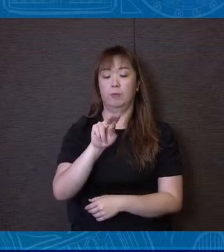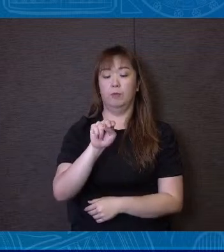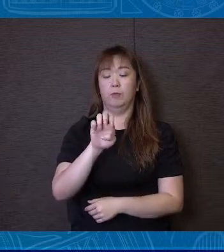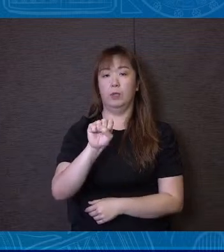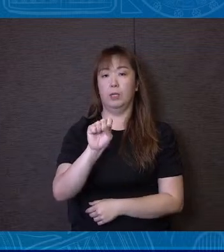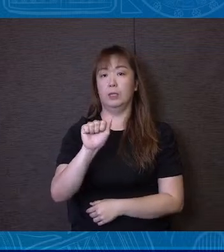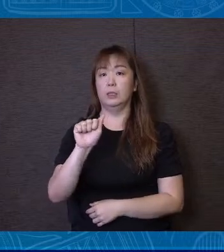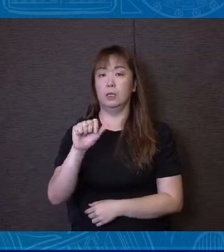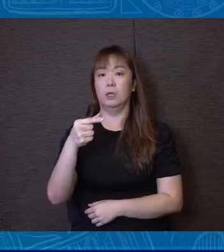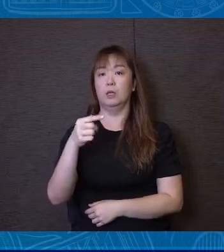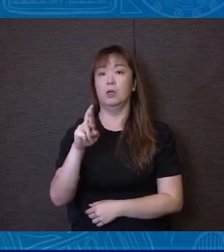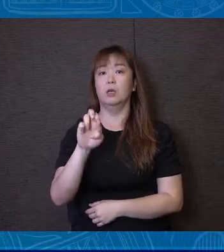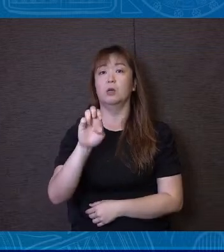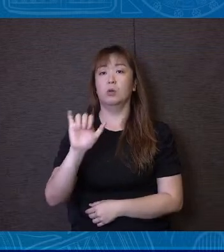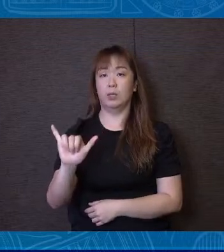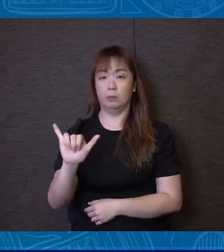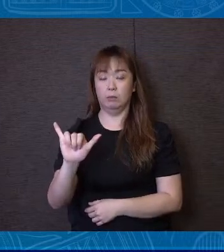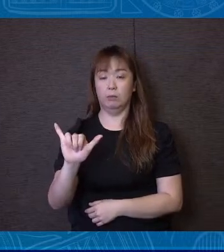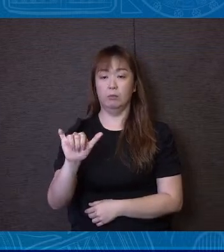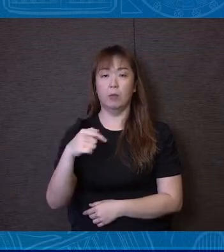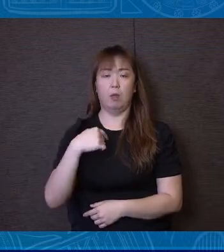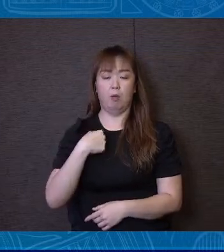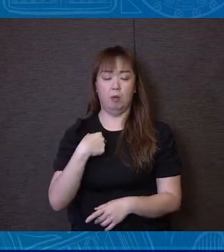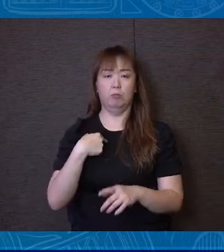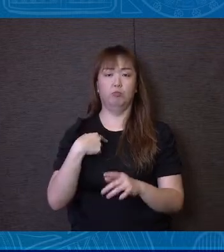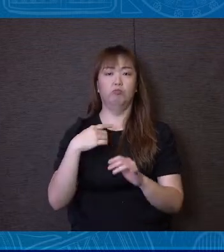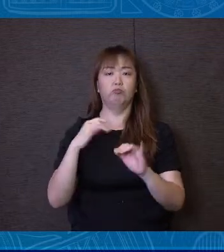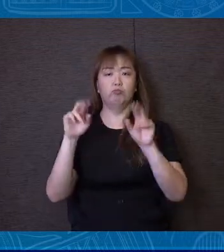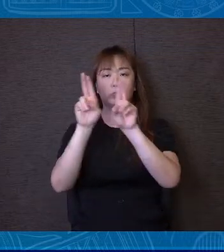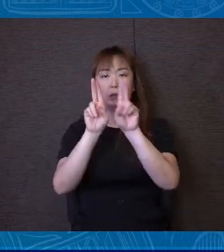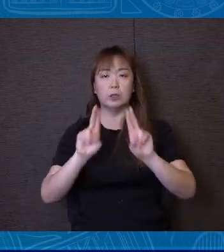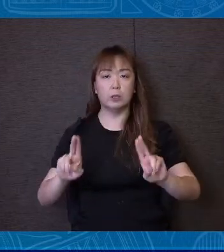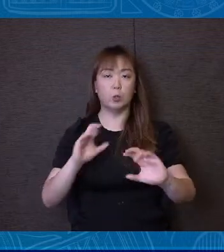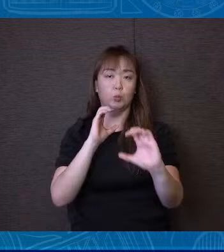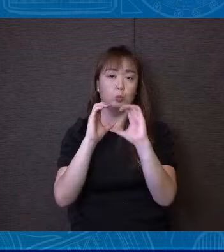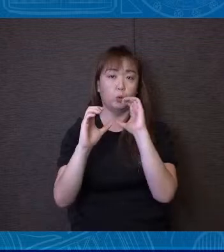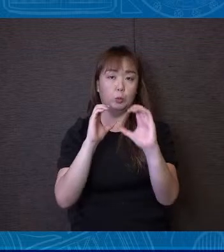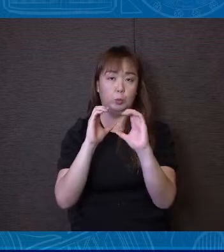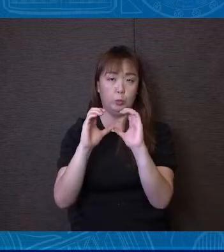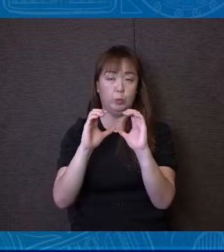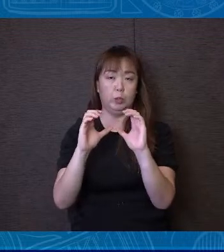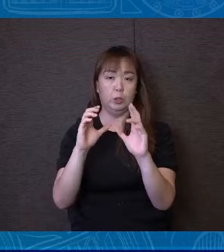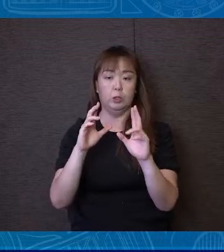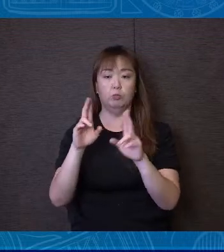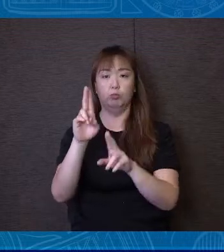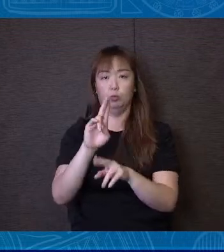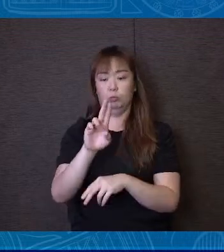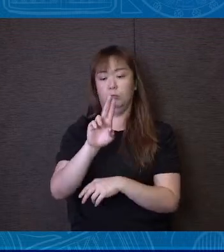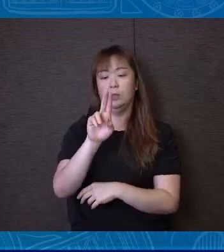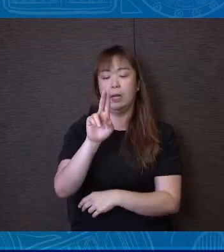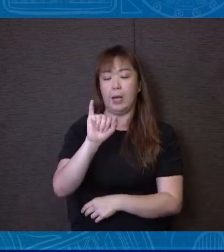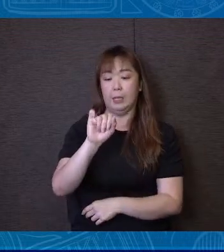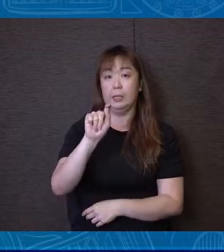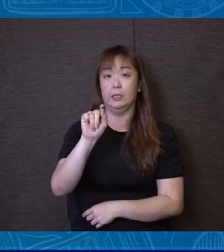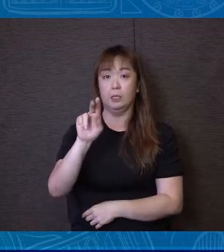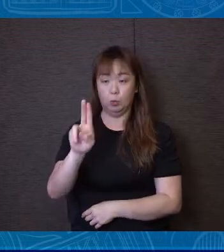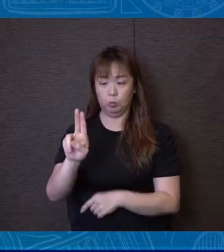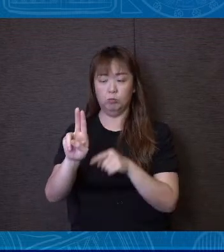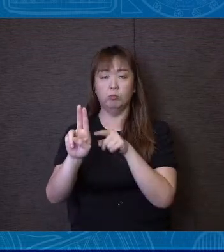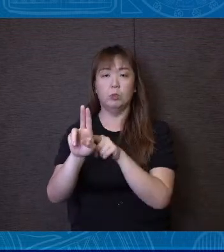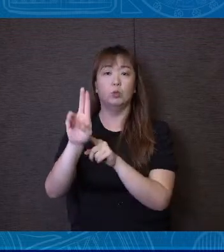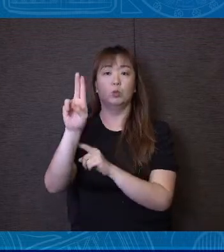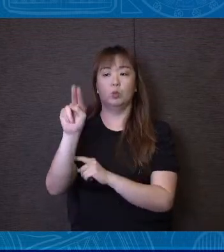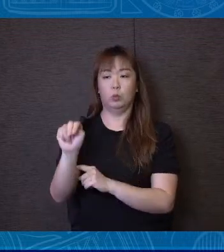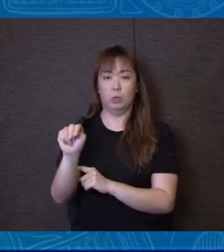and I am from the International Telecommunication Union, ITU, which is the UN specialized agency